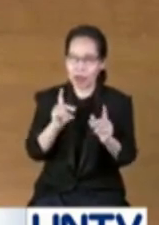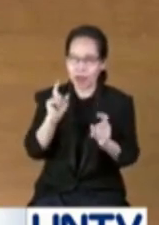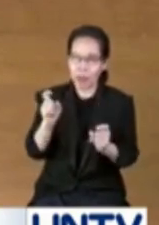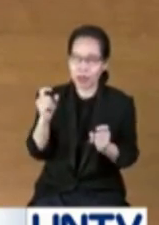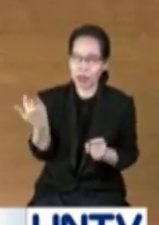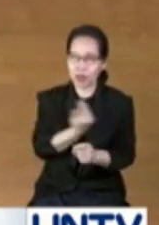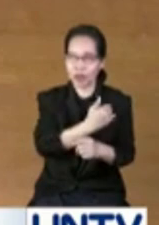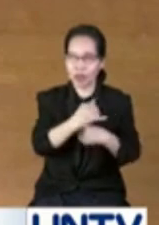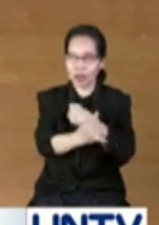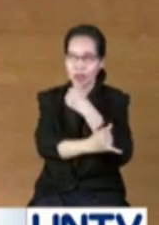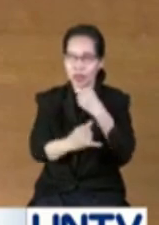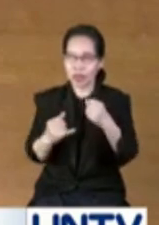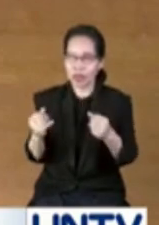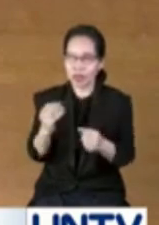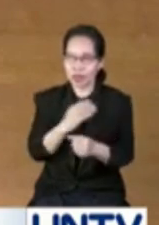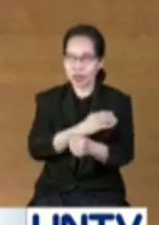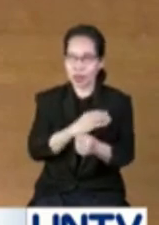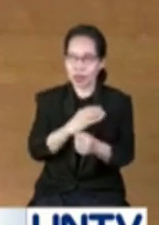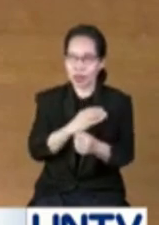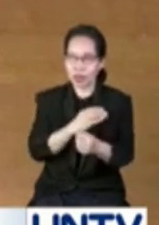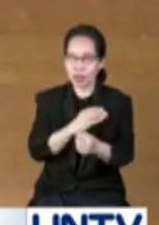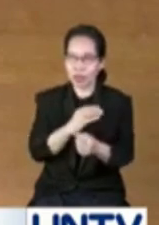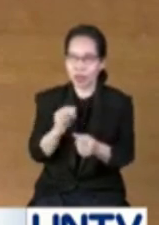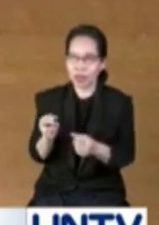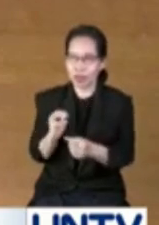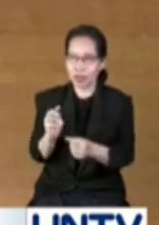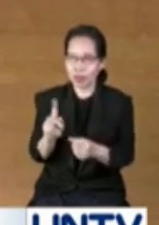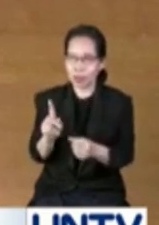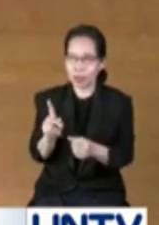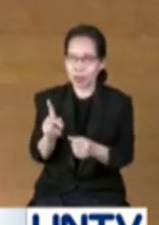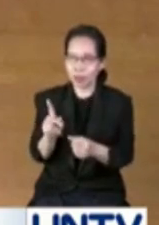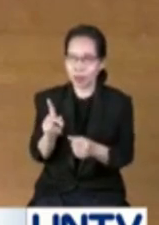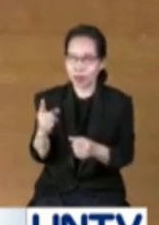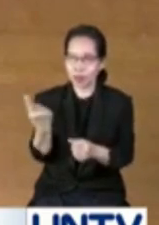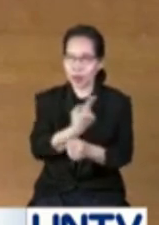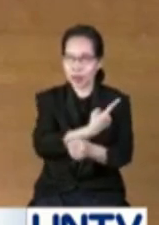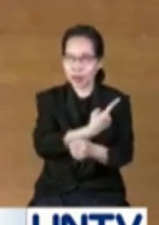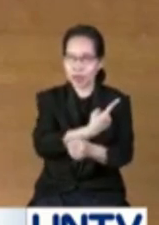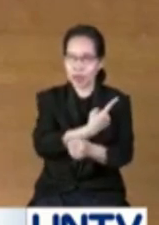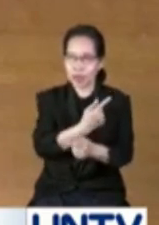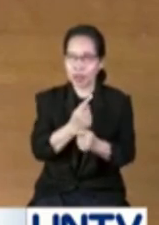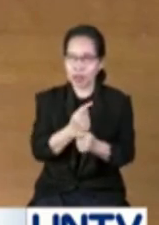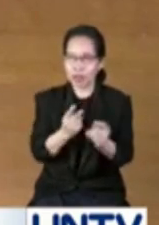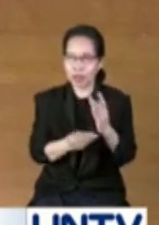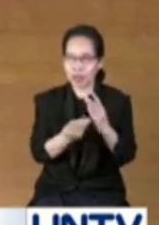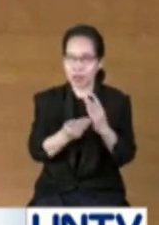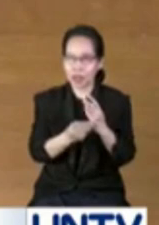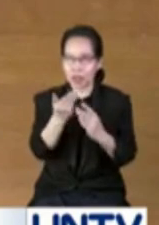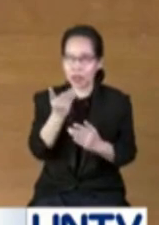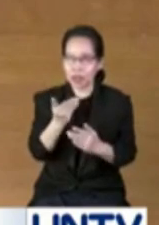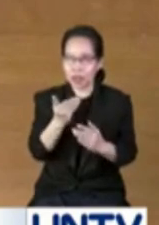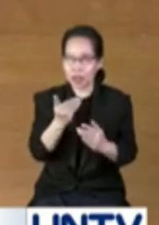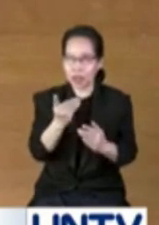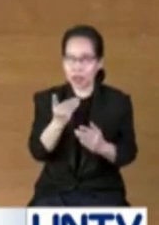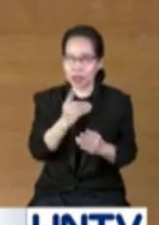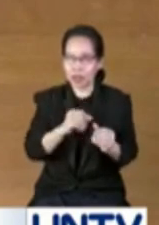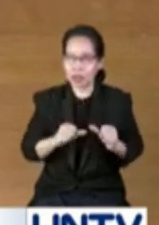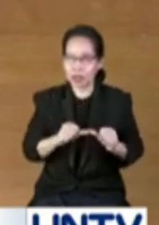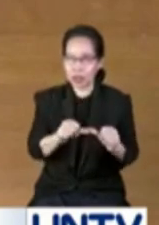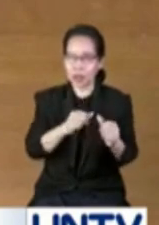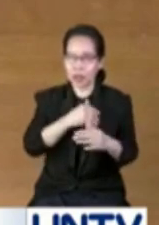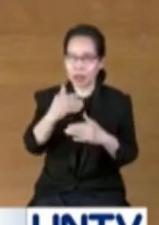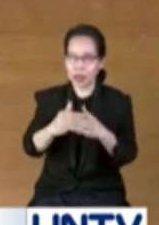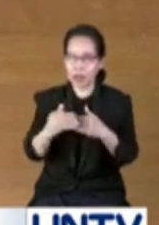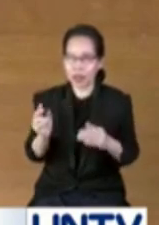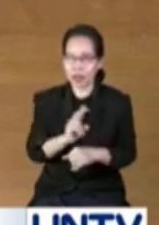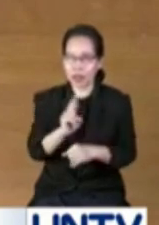our e-commerce roadmap firmly in place, we are poised to take this digitalization drive further and beyond, utilizing